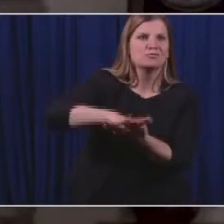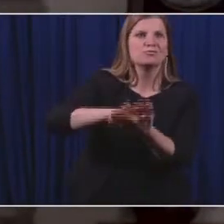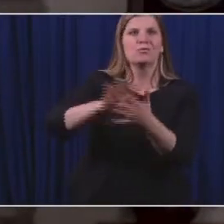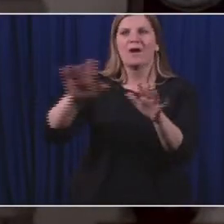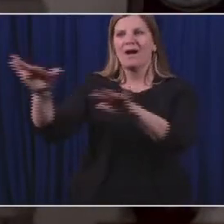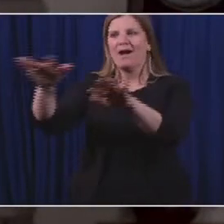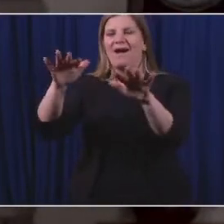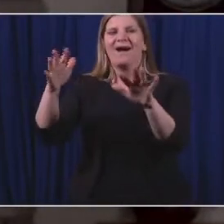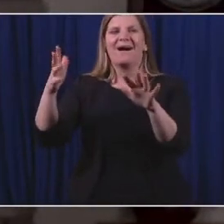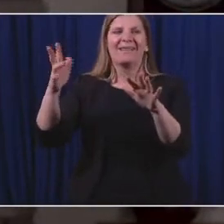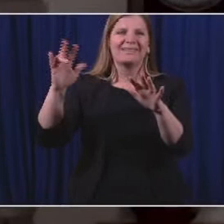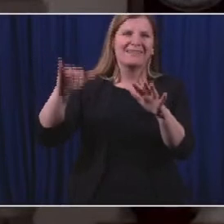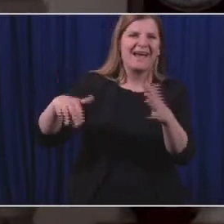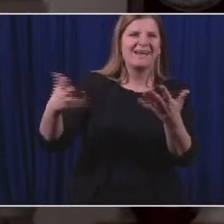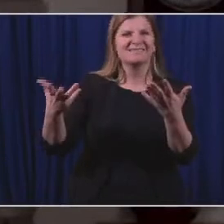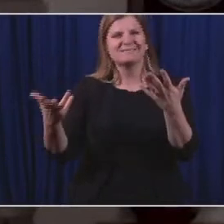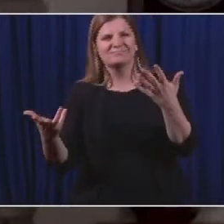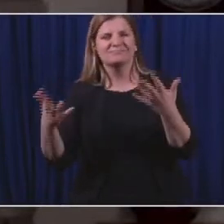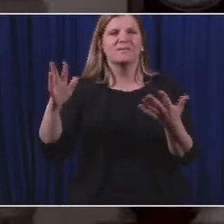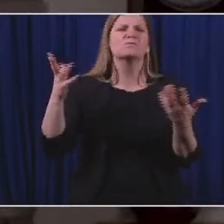get a balance. It's